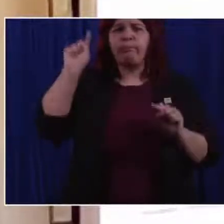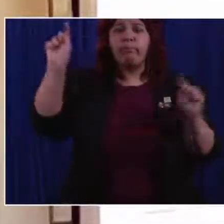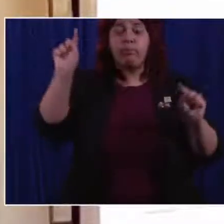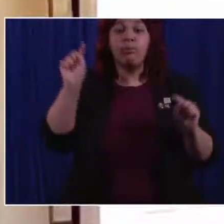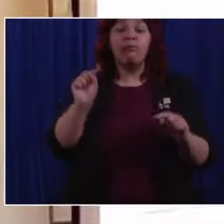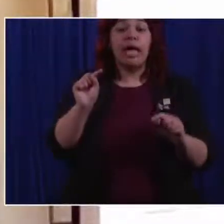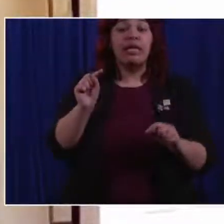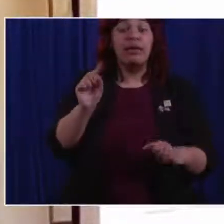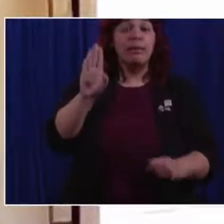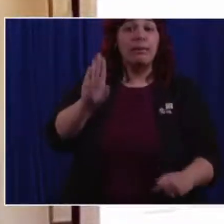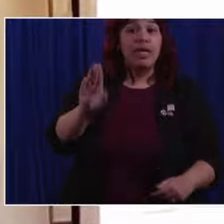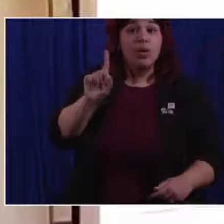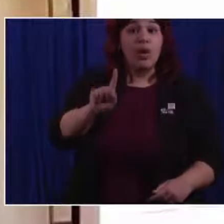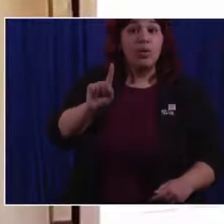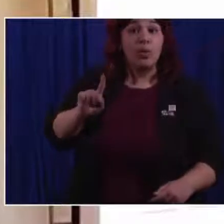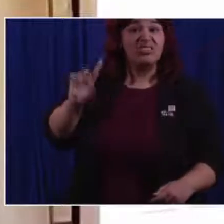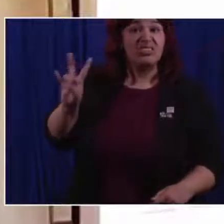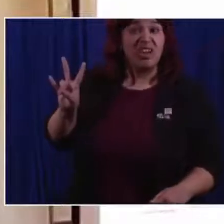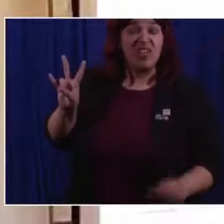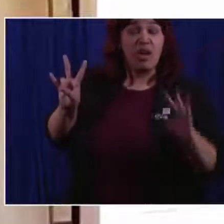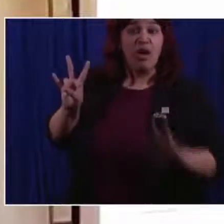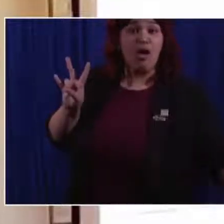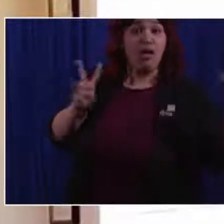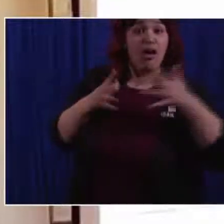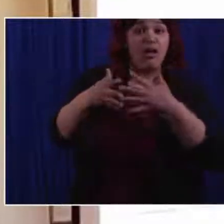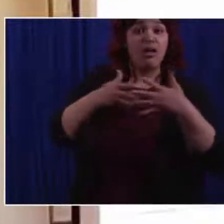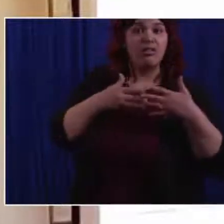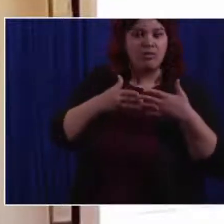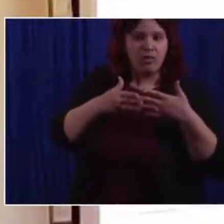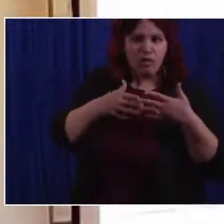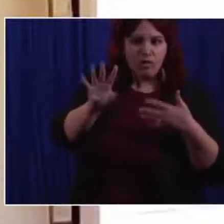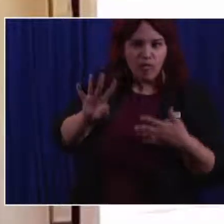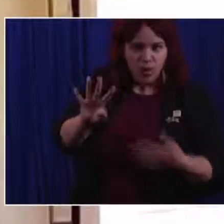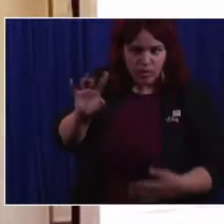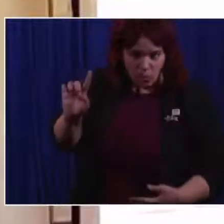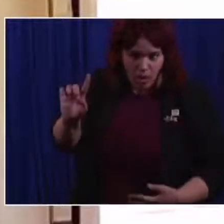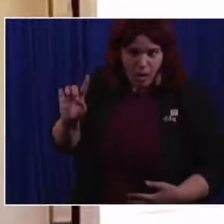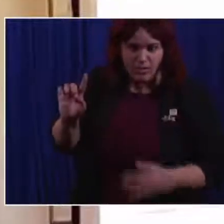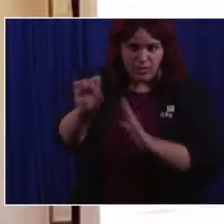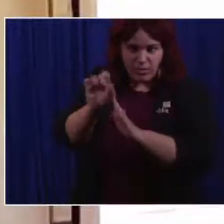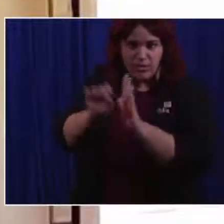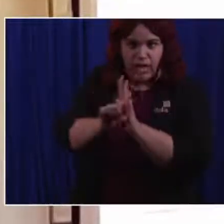B117 is now in 49 states in fairly significant numbers.